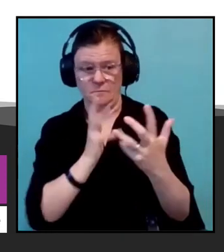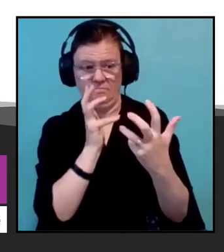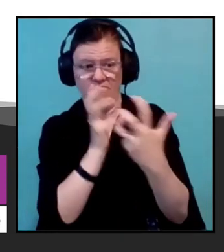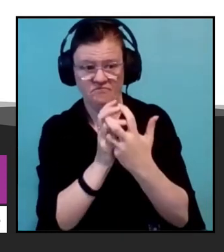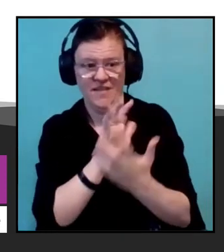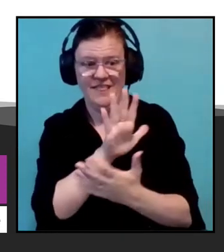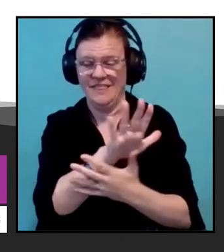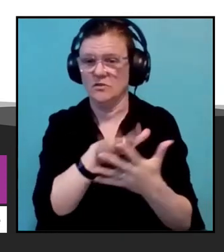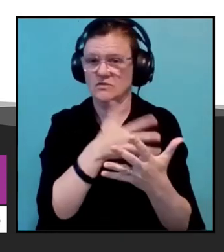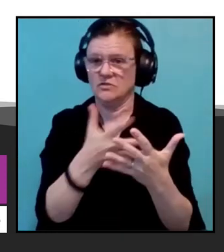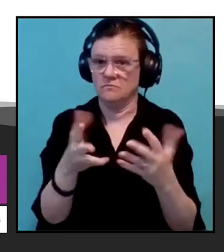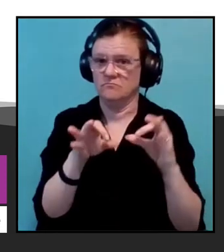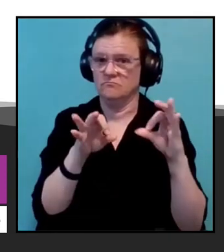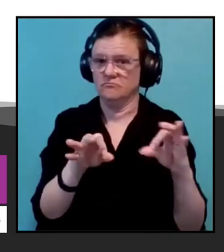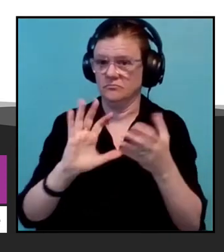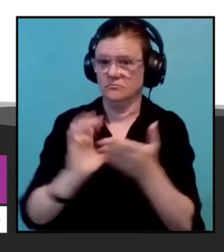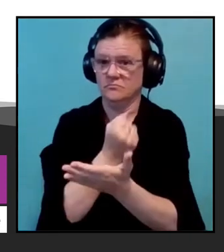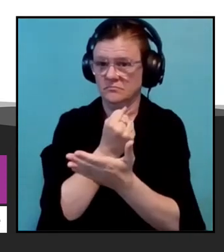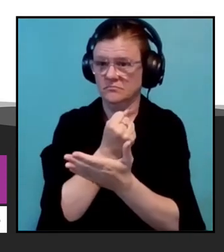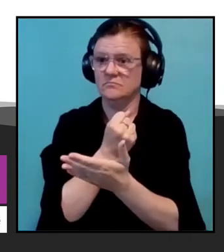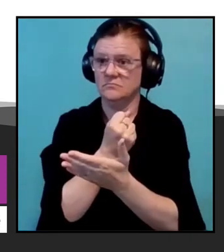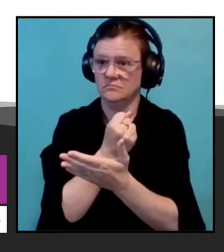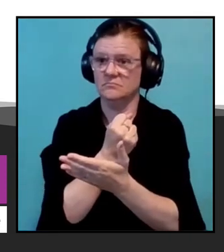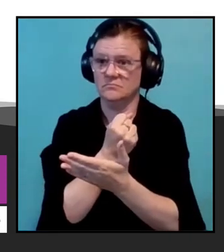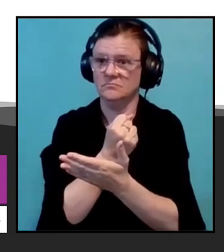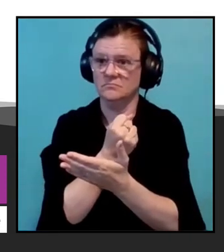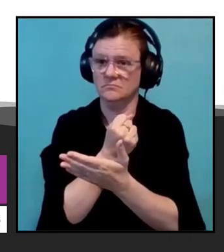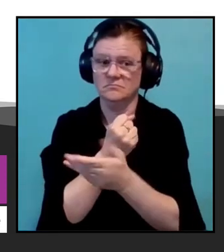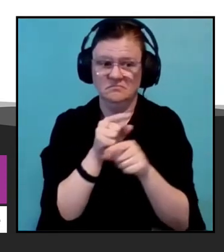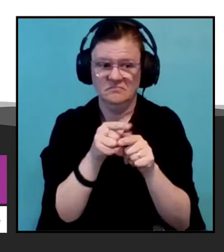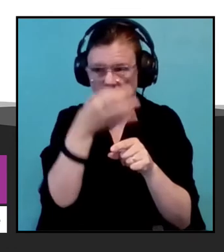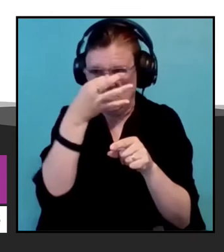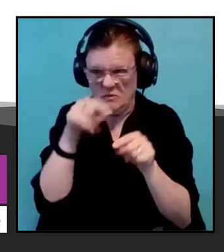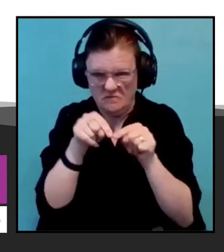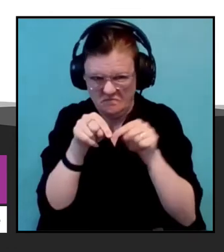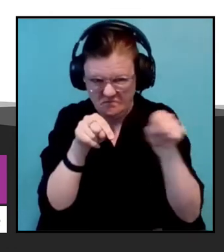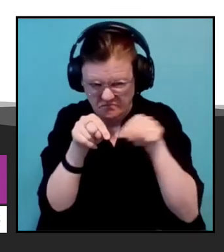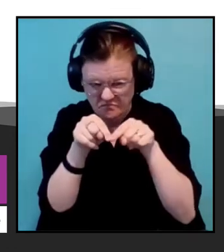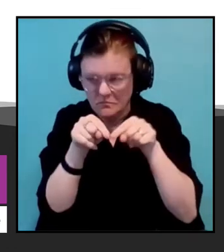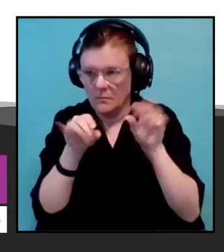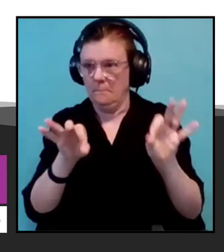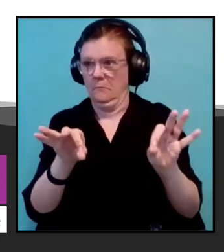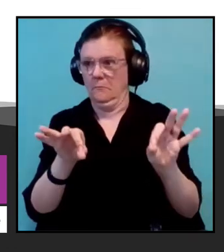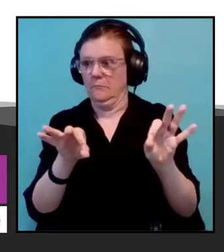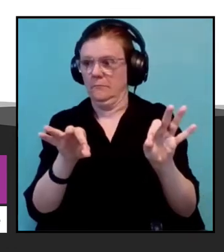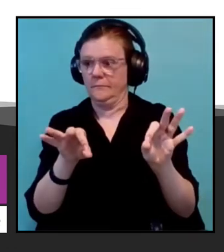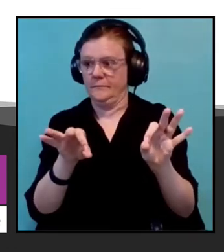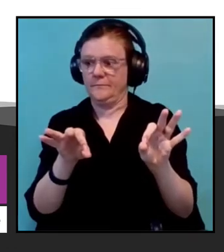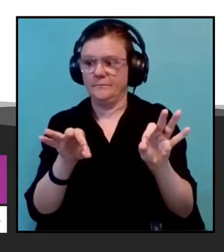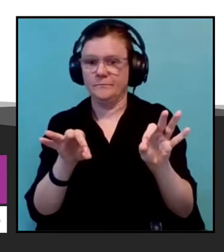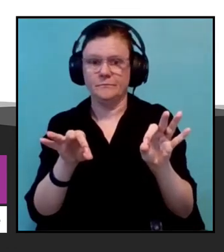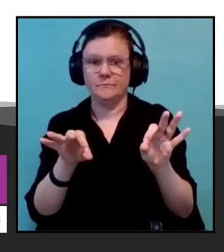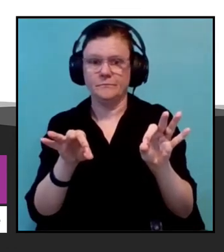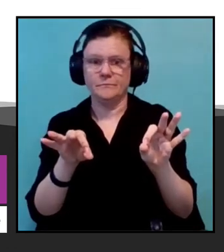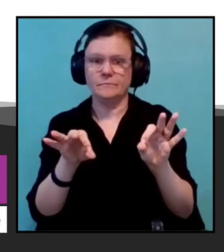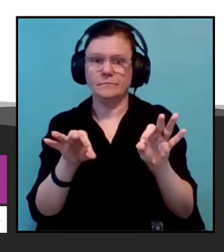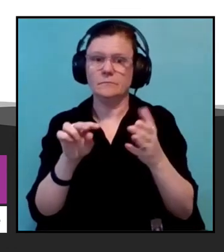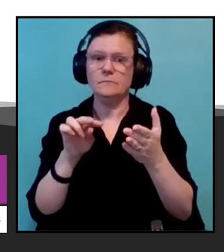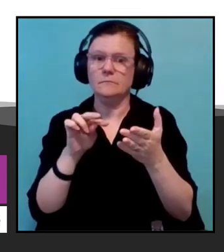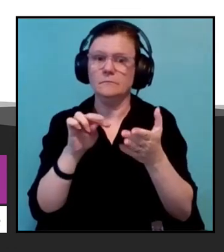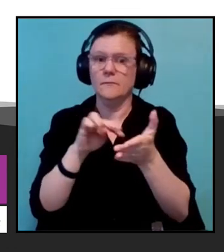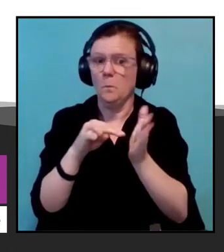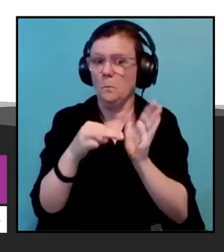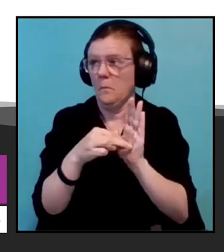taking place at Restoration, which is not too far from the storefront. And so that allowed for